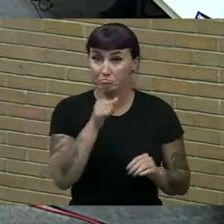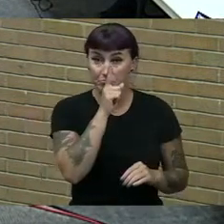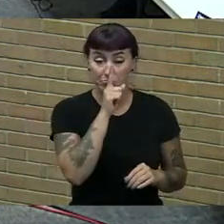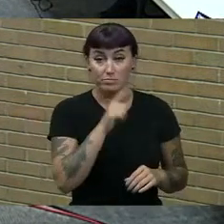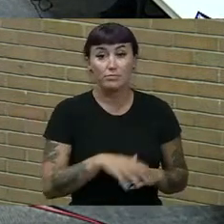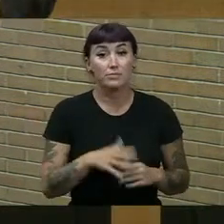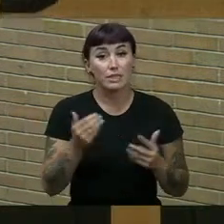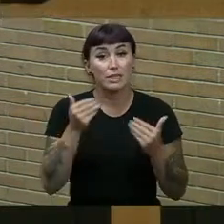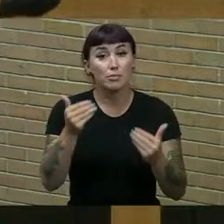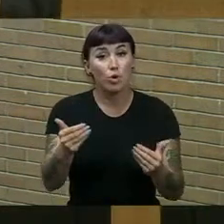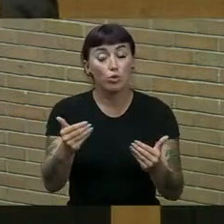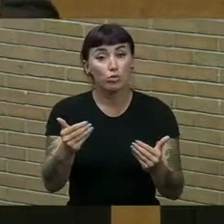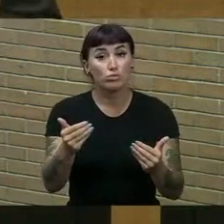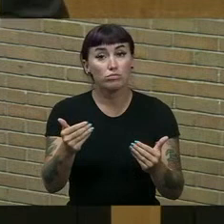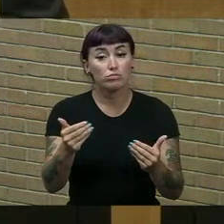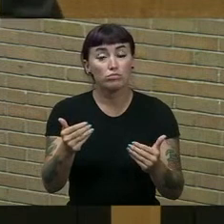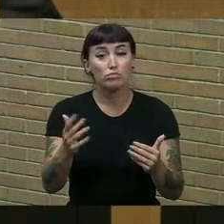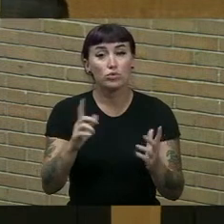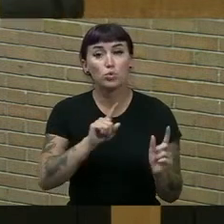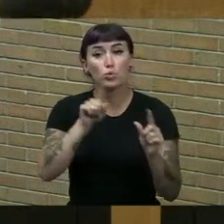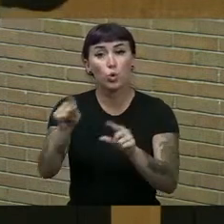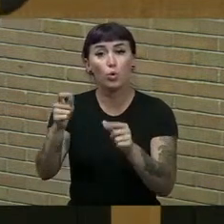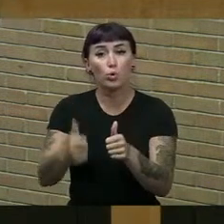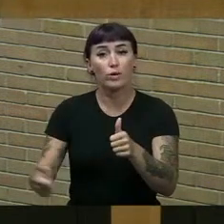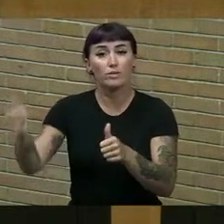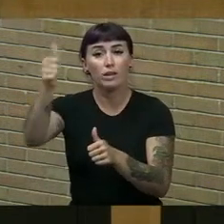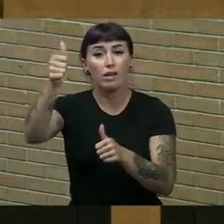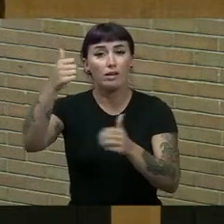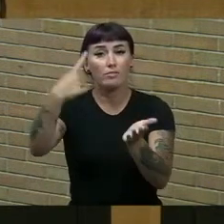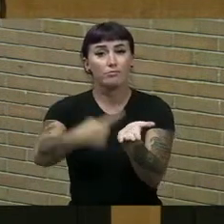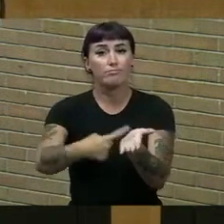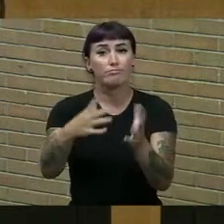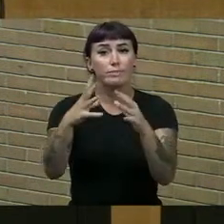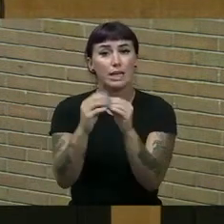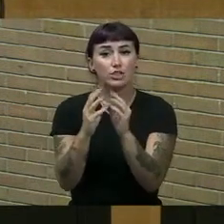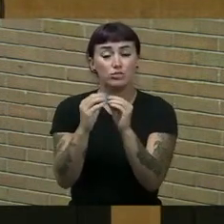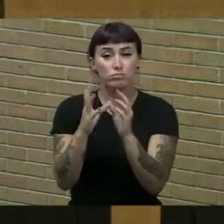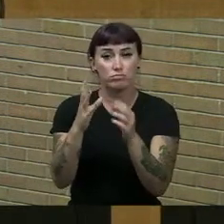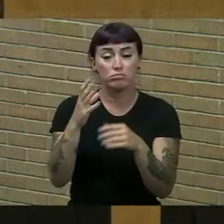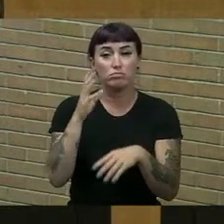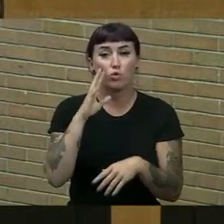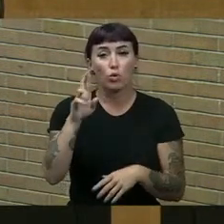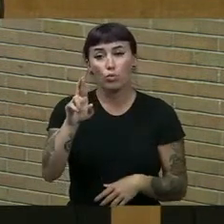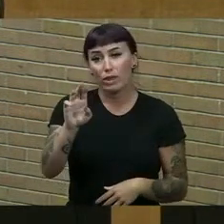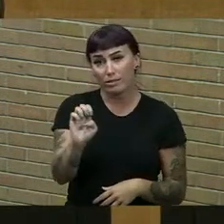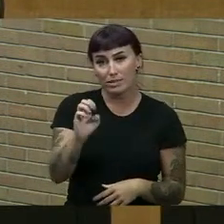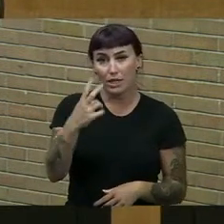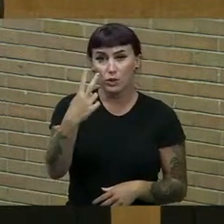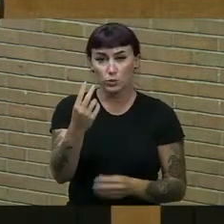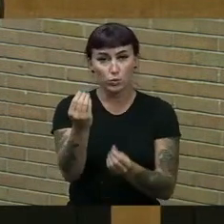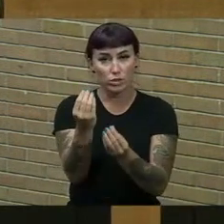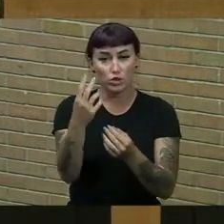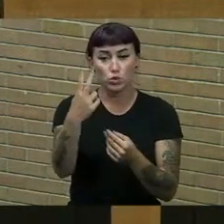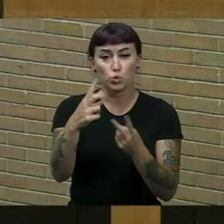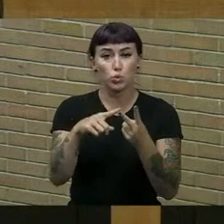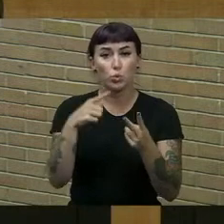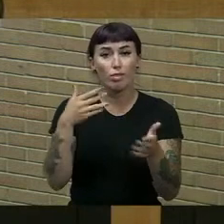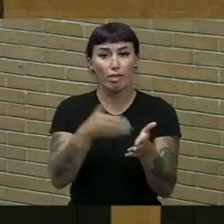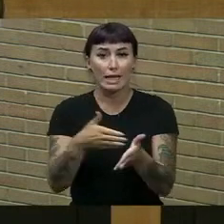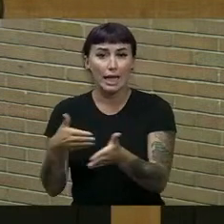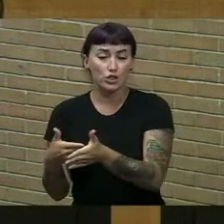Then can I have a motion to go into executive session to discuss the real estate and the two matters of litigation